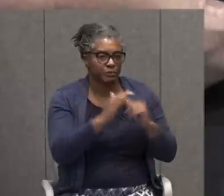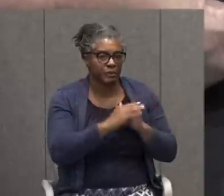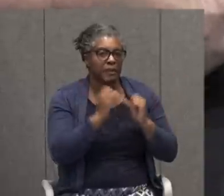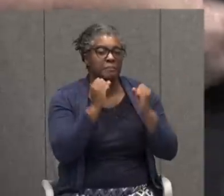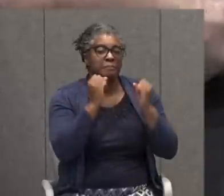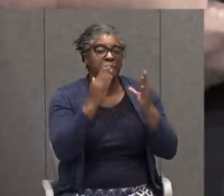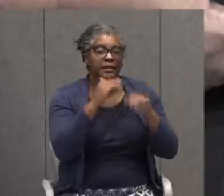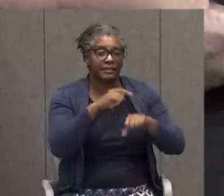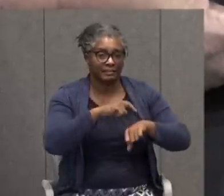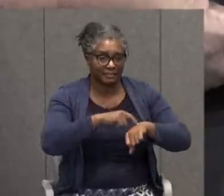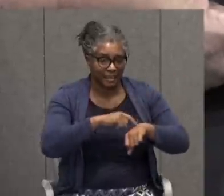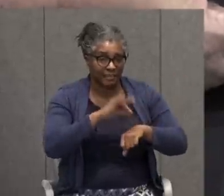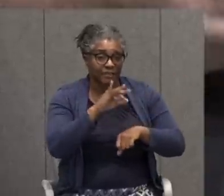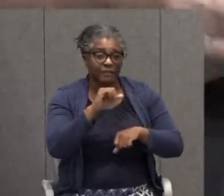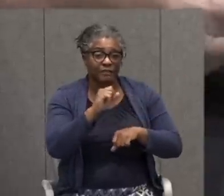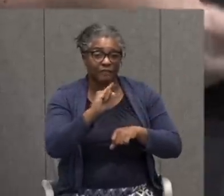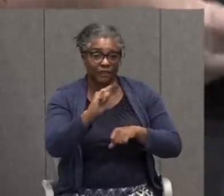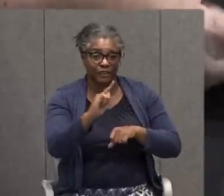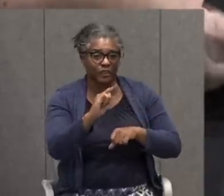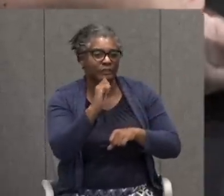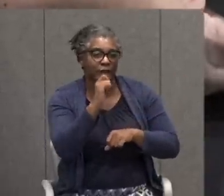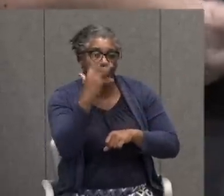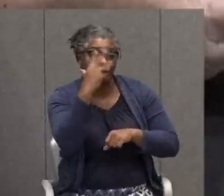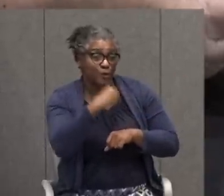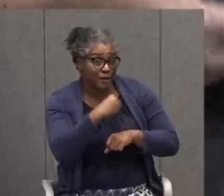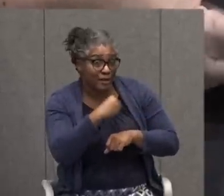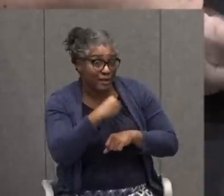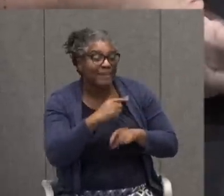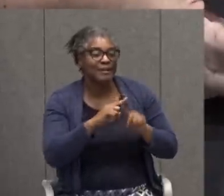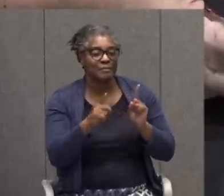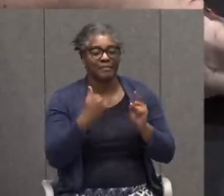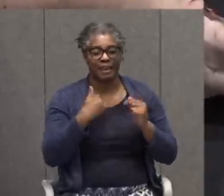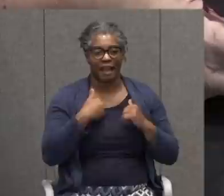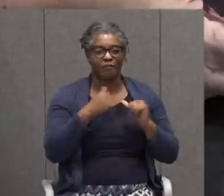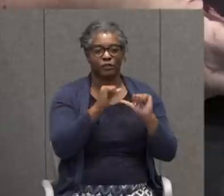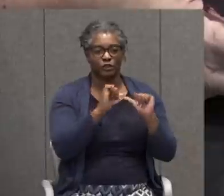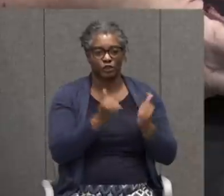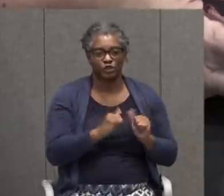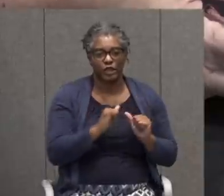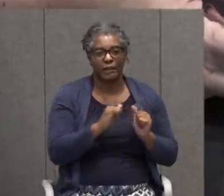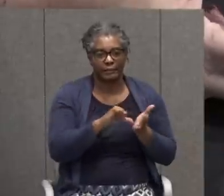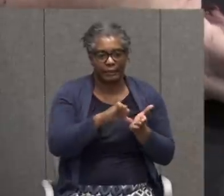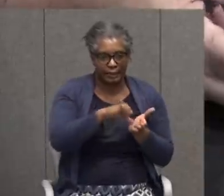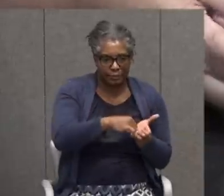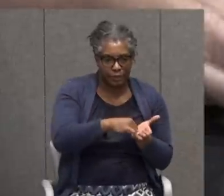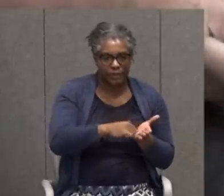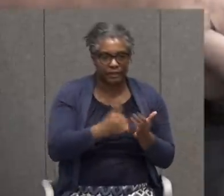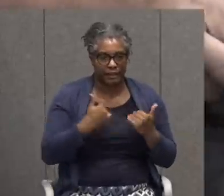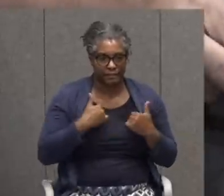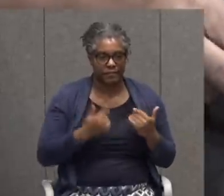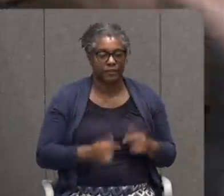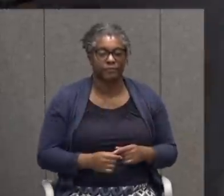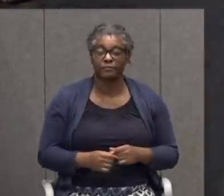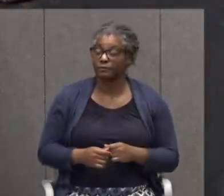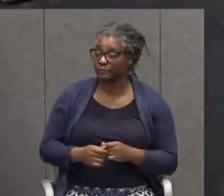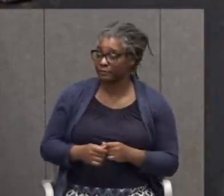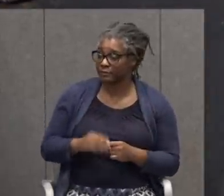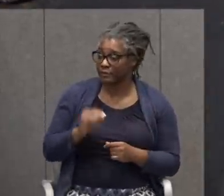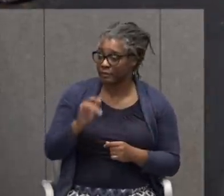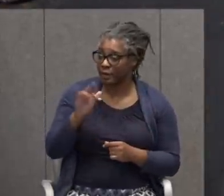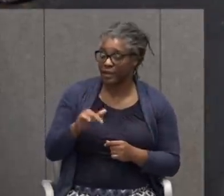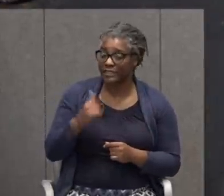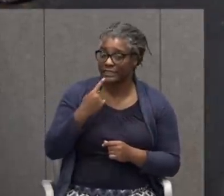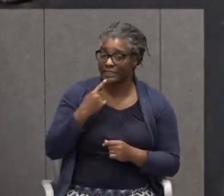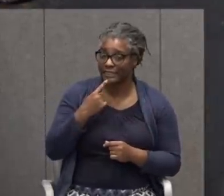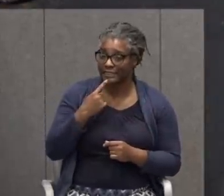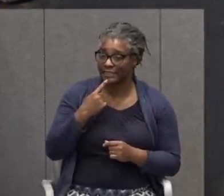this. They're not the very prettiest, but they have the shape and the imprint of what they were before. And friends, that's a good time when you go out and